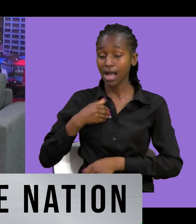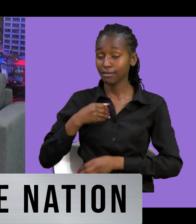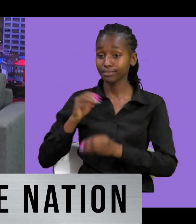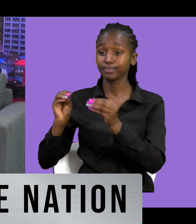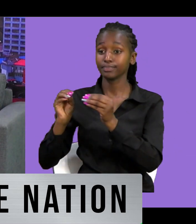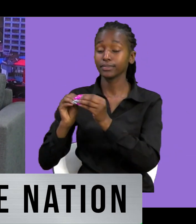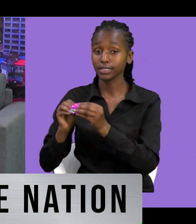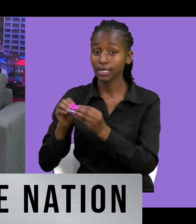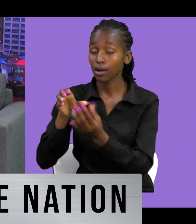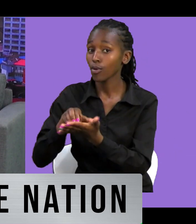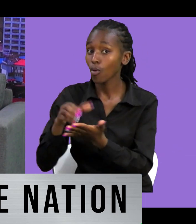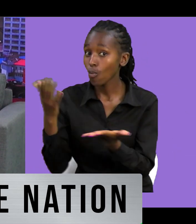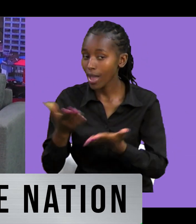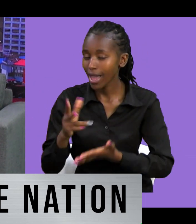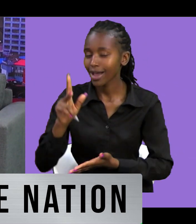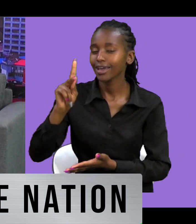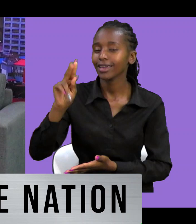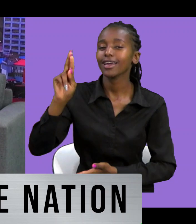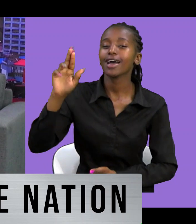kwa KRA.